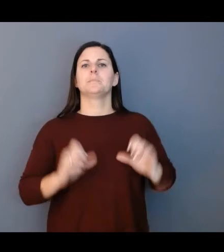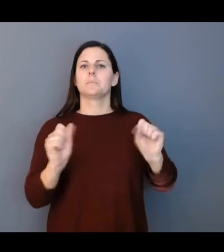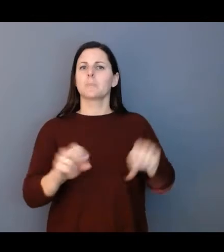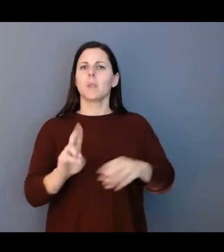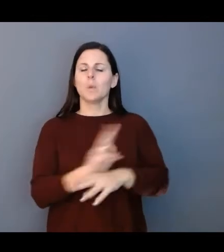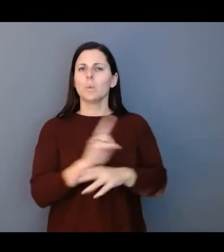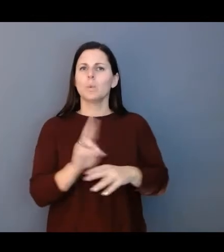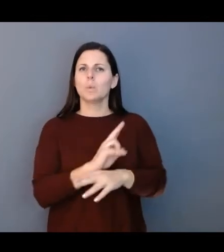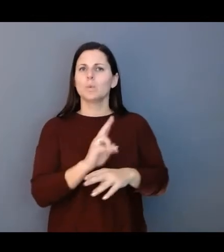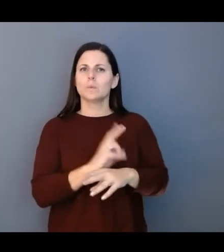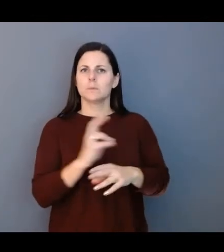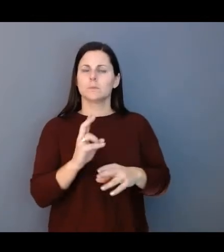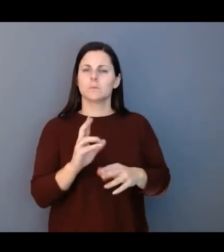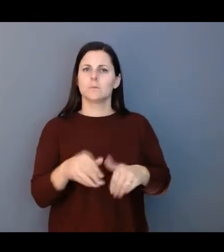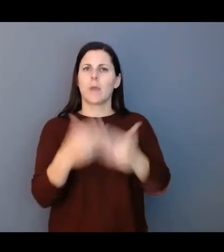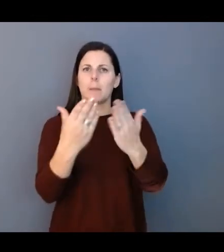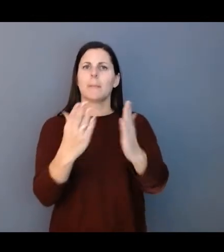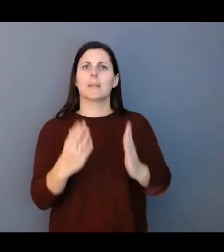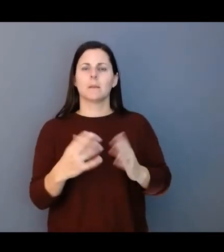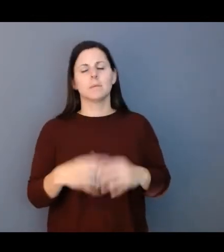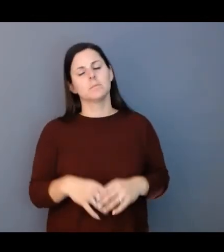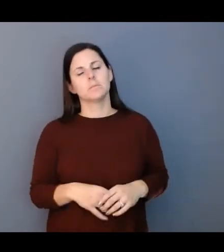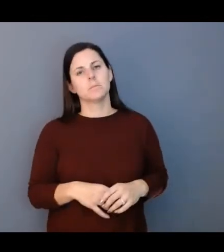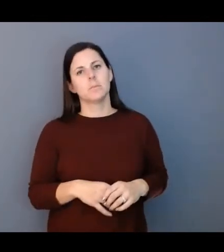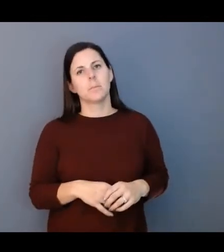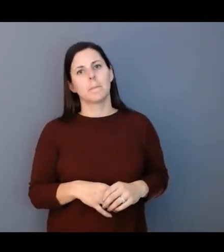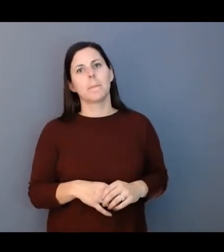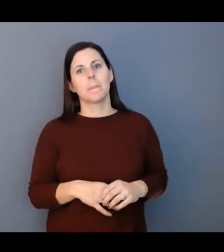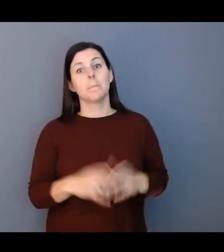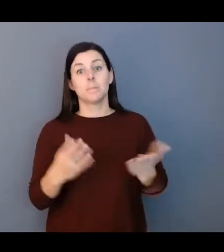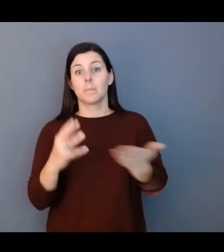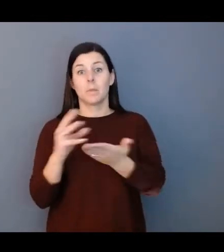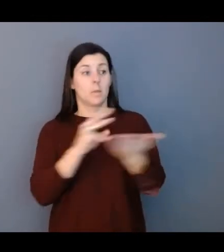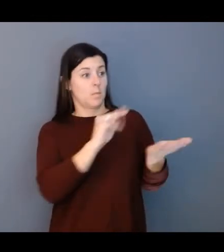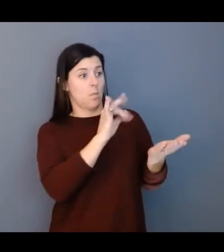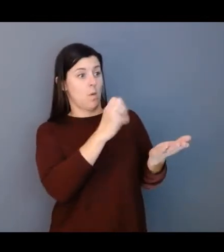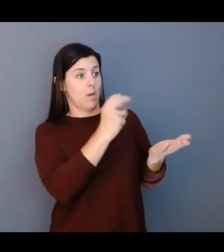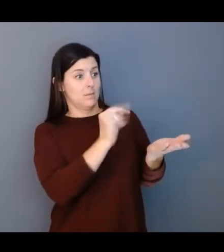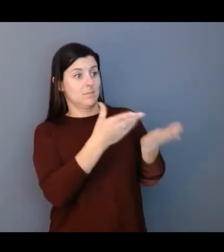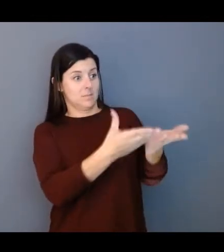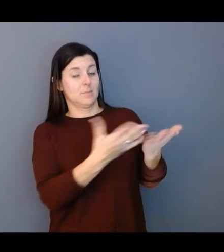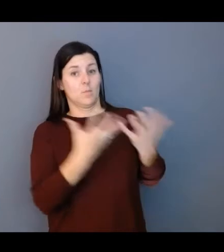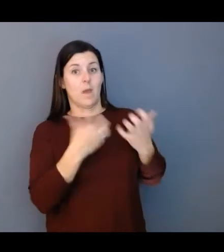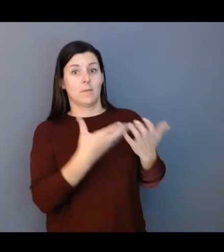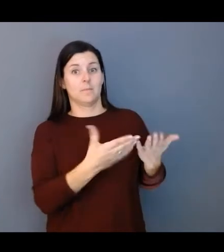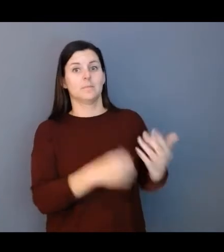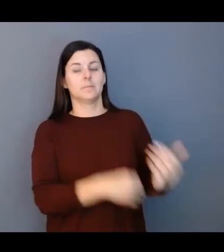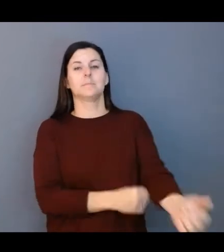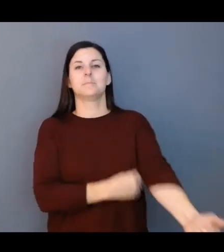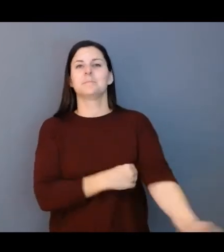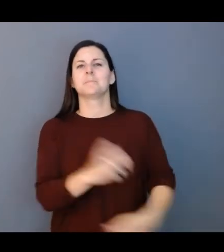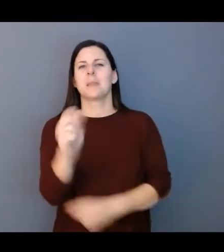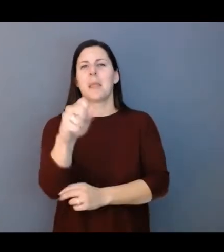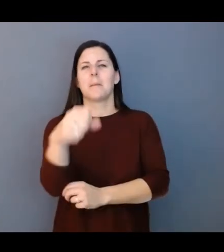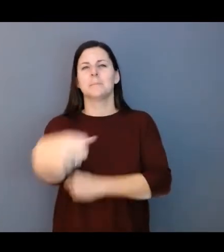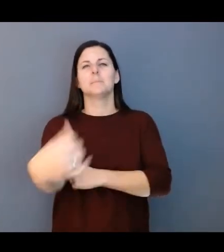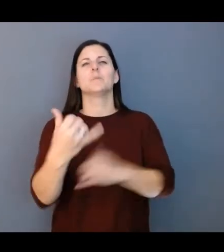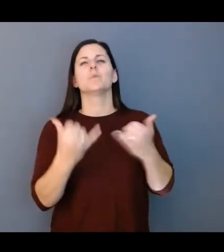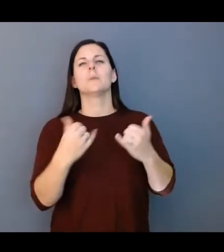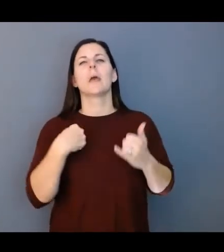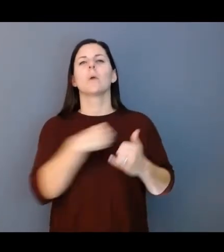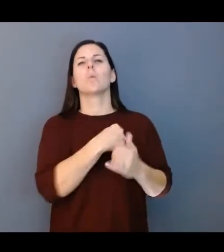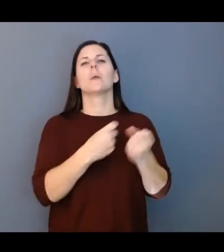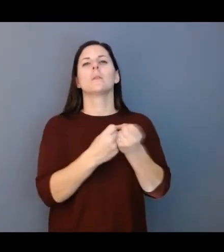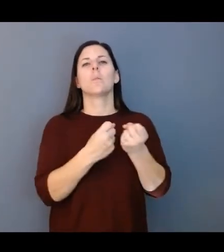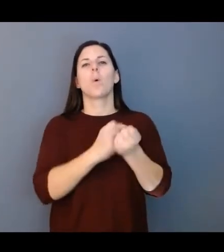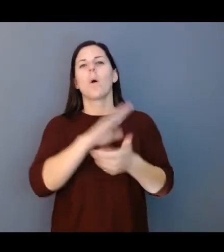different ways customers could use this to get recommendations? Yeah. Mohan, do you want to answer that? Sure. So